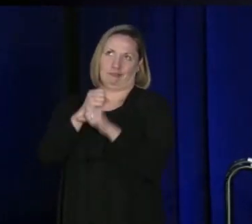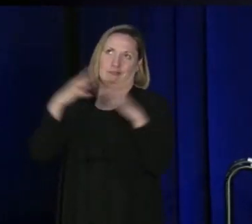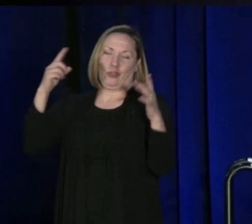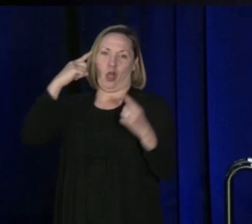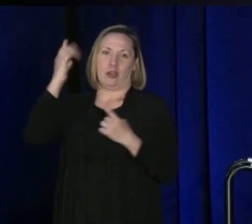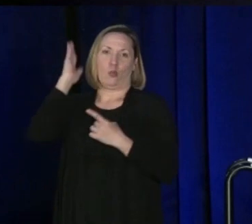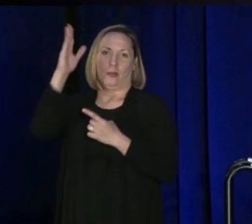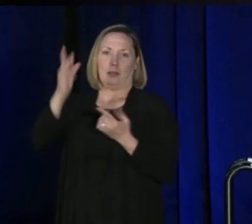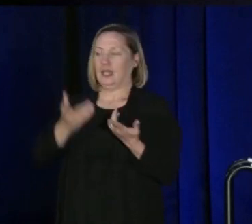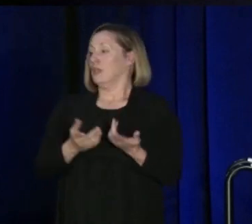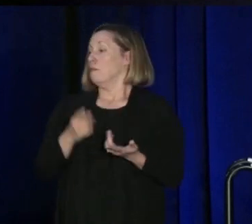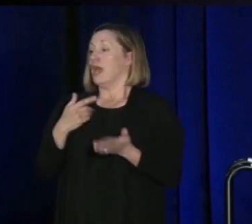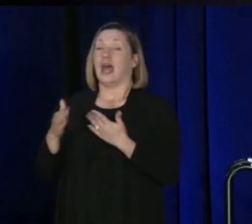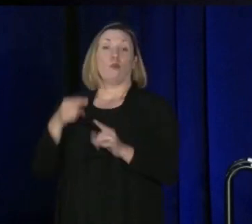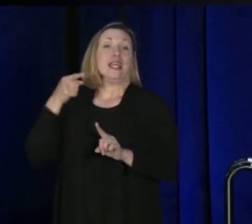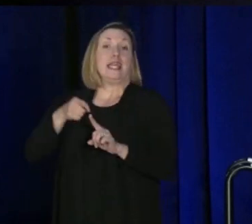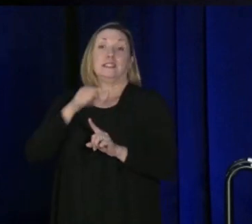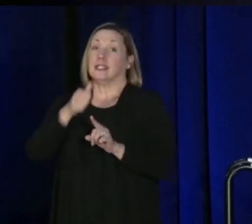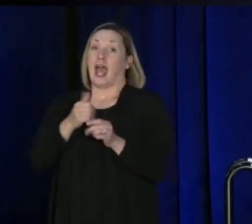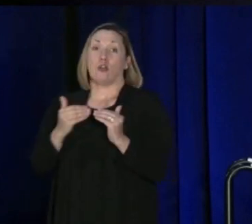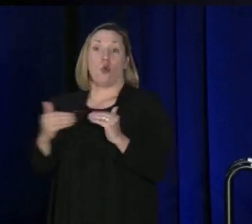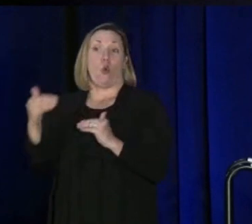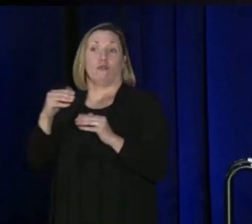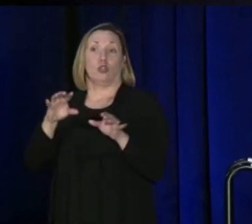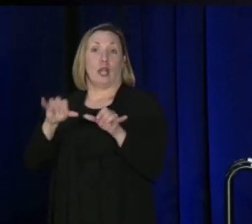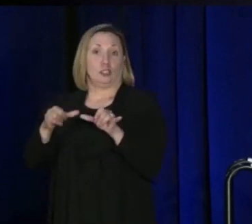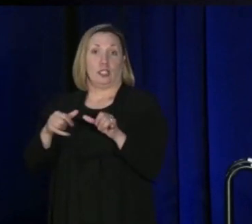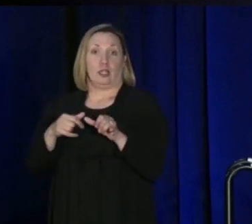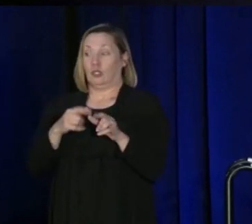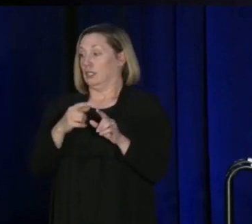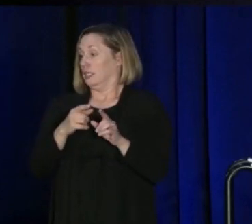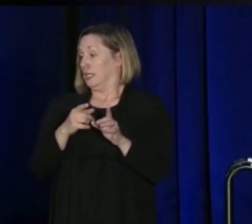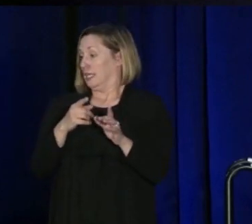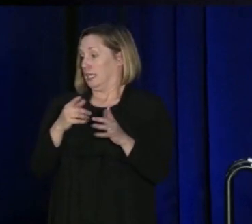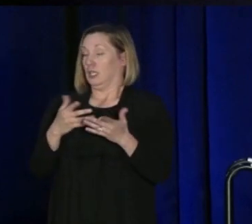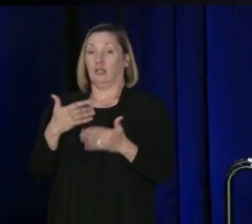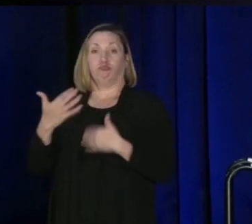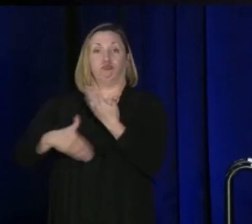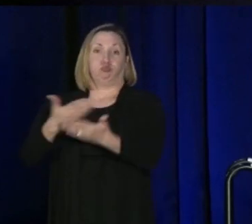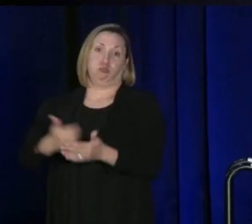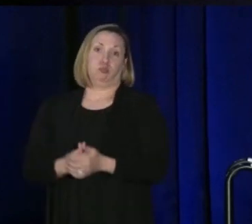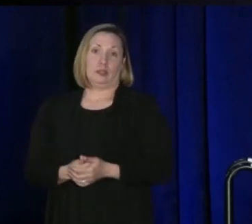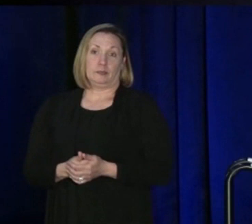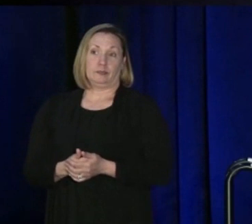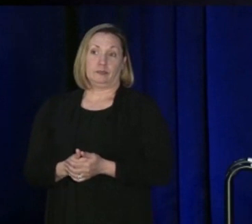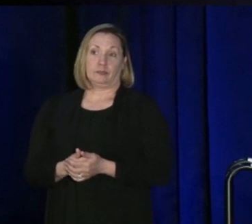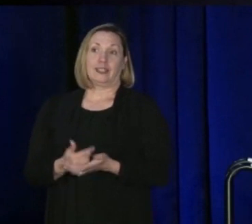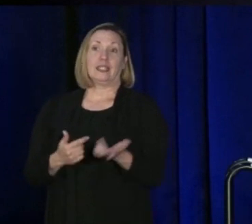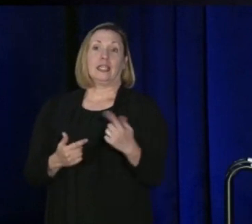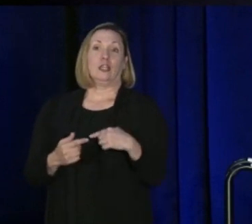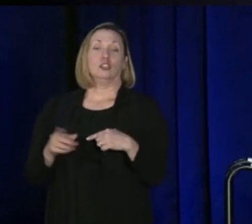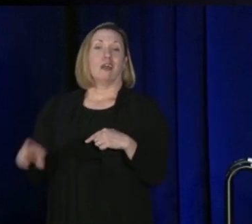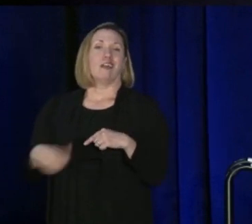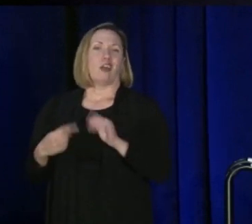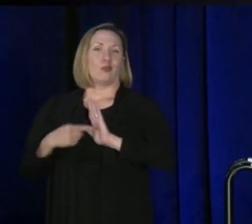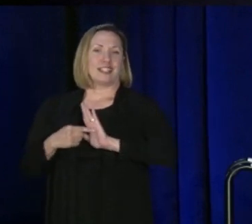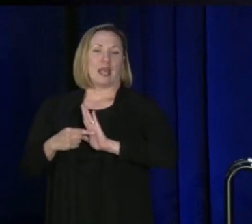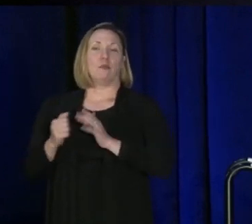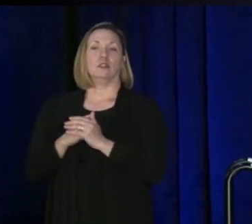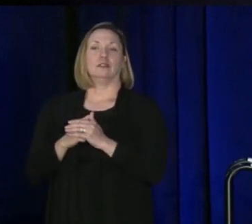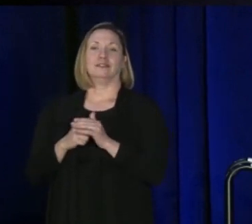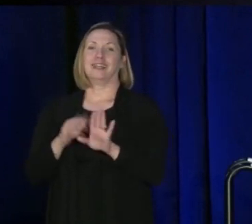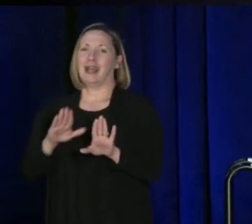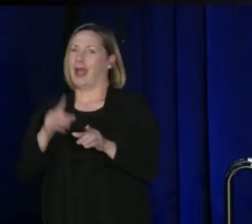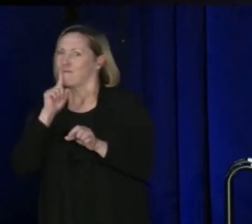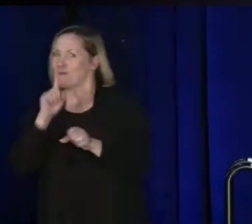over-engineer. He pointed it right the way. Another example, not in the product space, I promise that we'll actually get to code in just a second. But